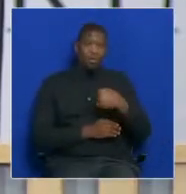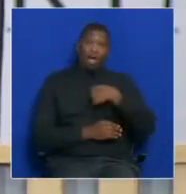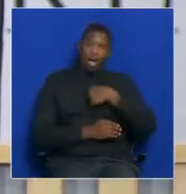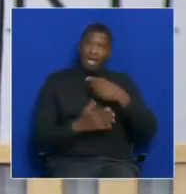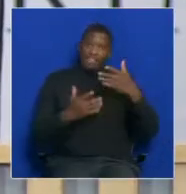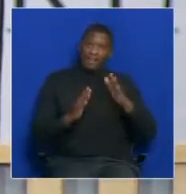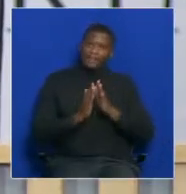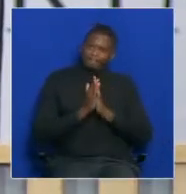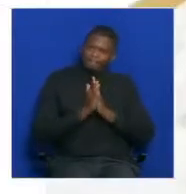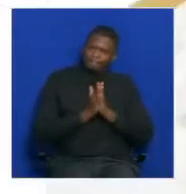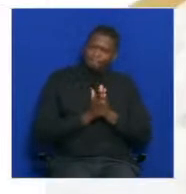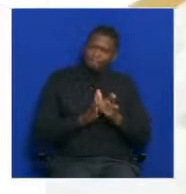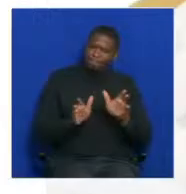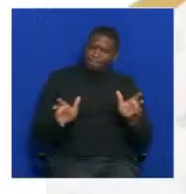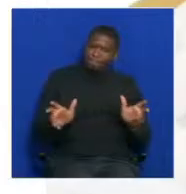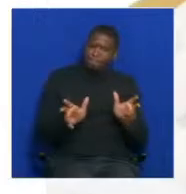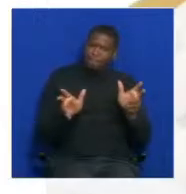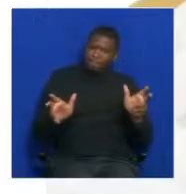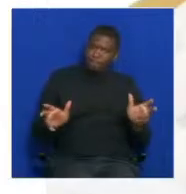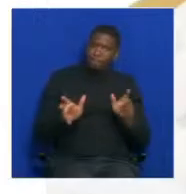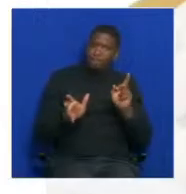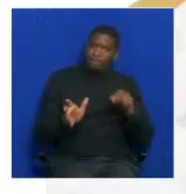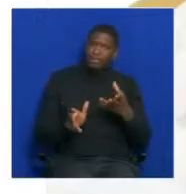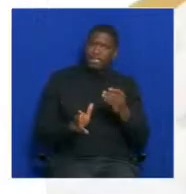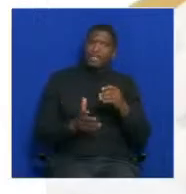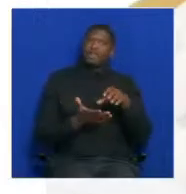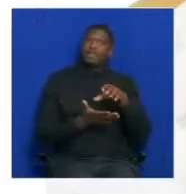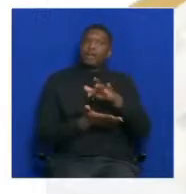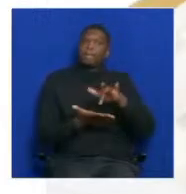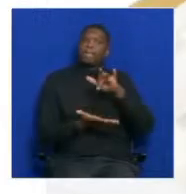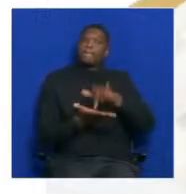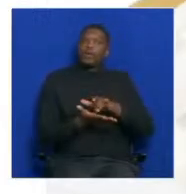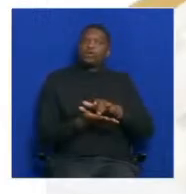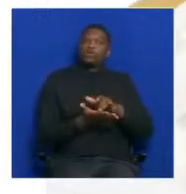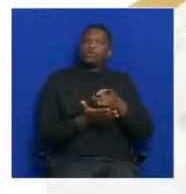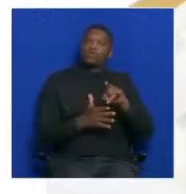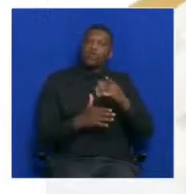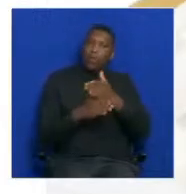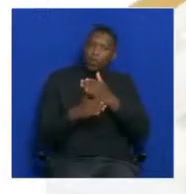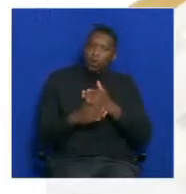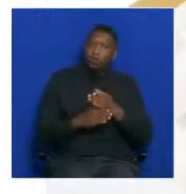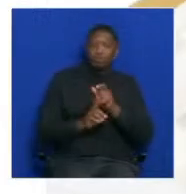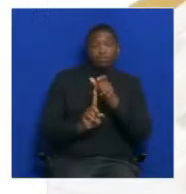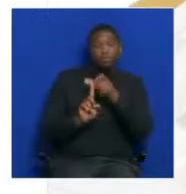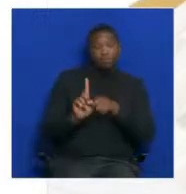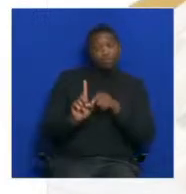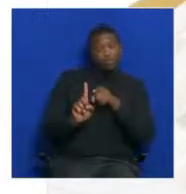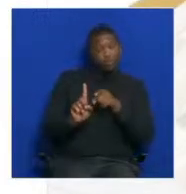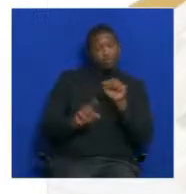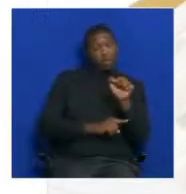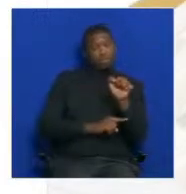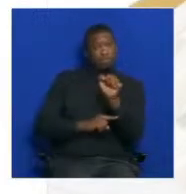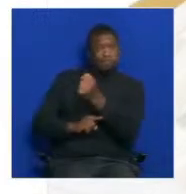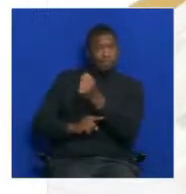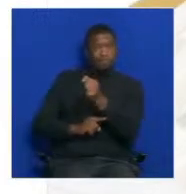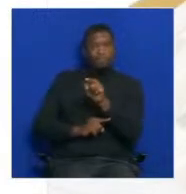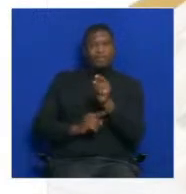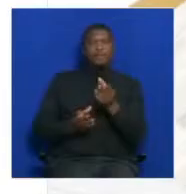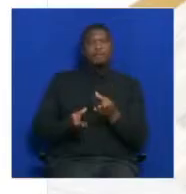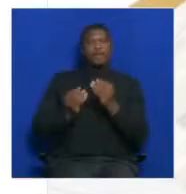a dedicated post to fulfill this function. A person who would receive all incoming